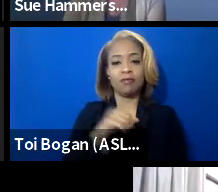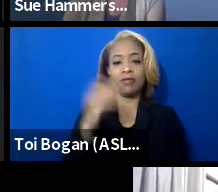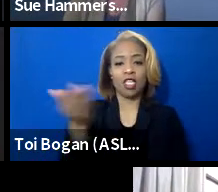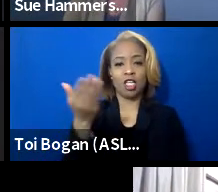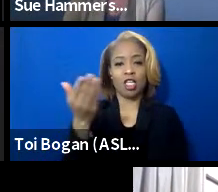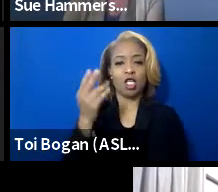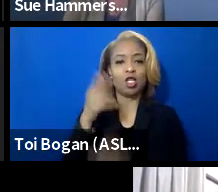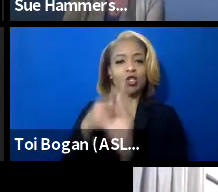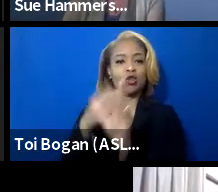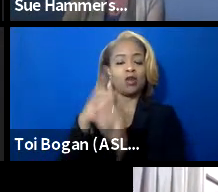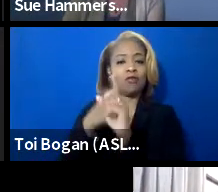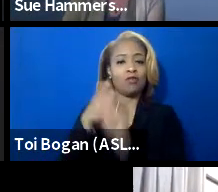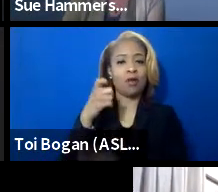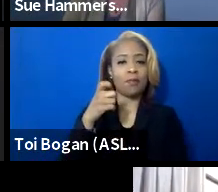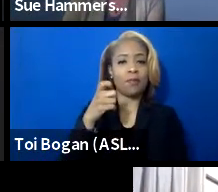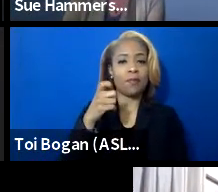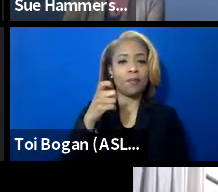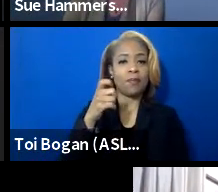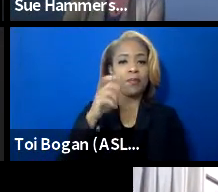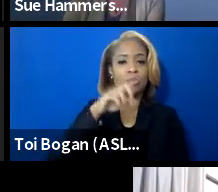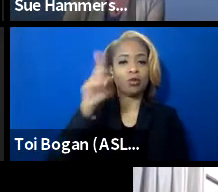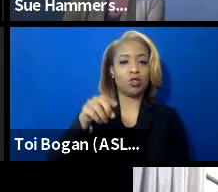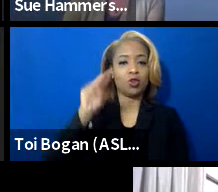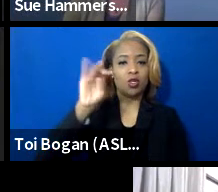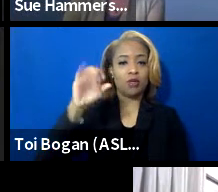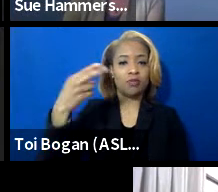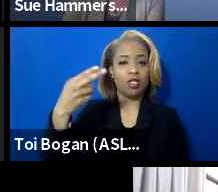Present, and I'm remotely attending from Detroit, Michigan.